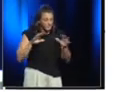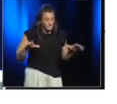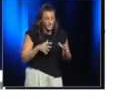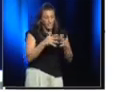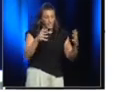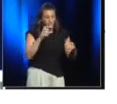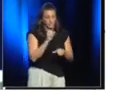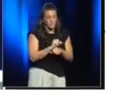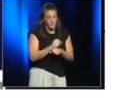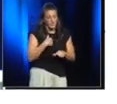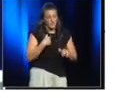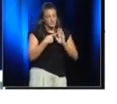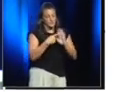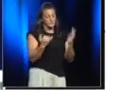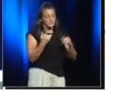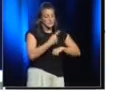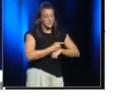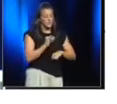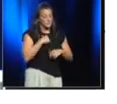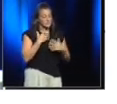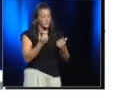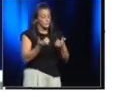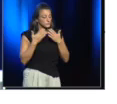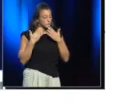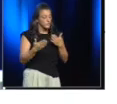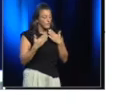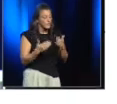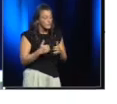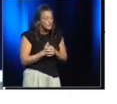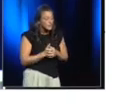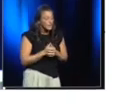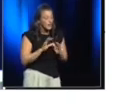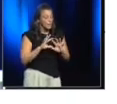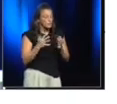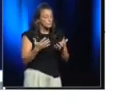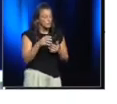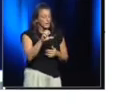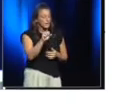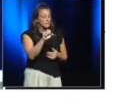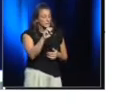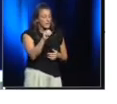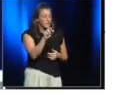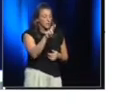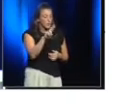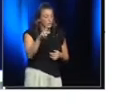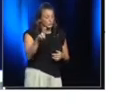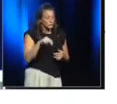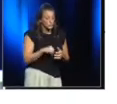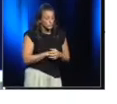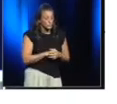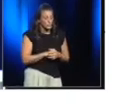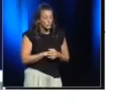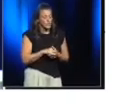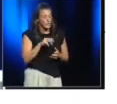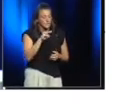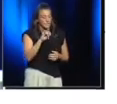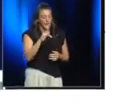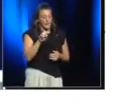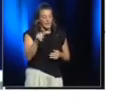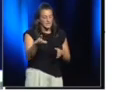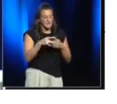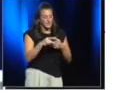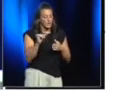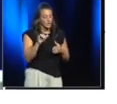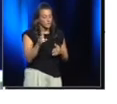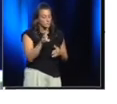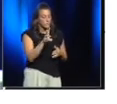I'd particularly like to single out and thank the instrumentation group at SMRU, Mike Fedak and his group, and Wildlife Computers,